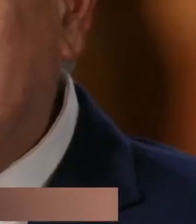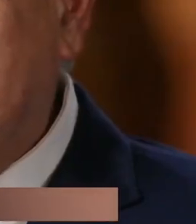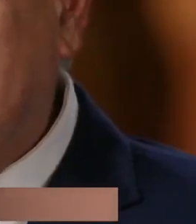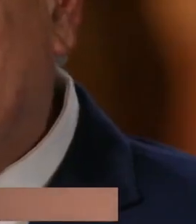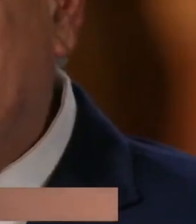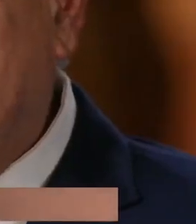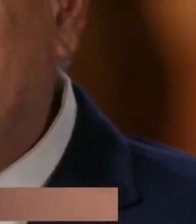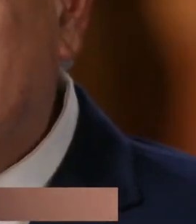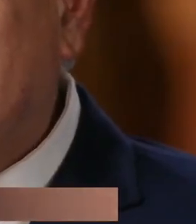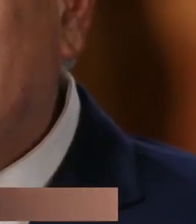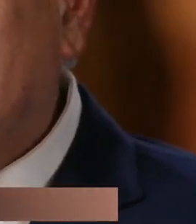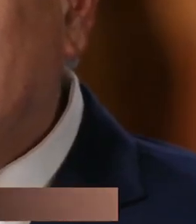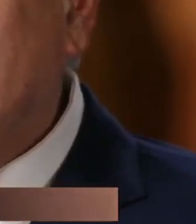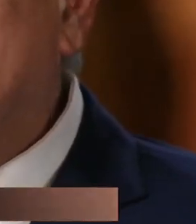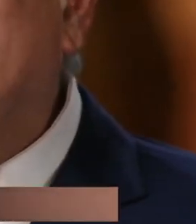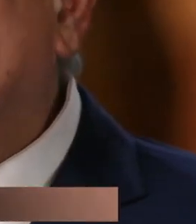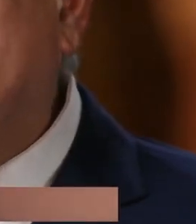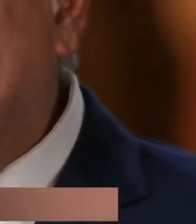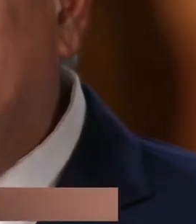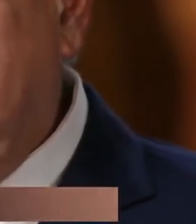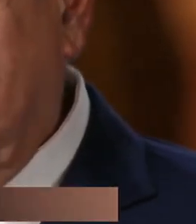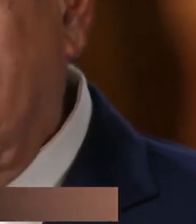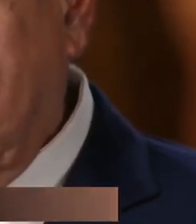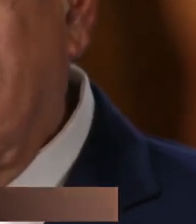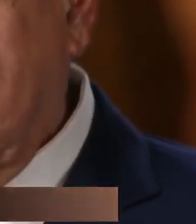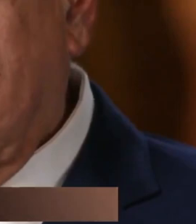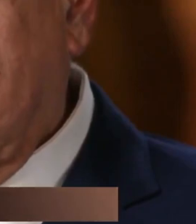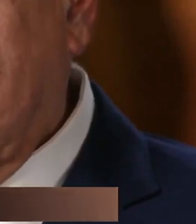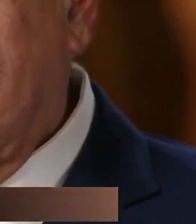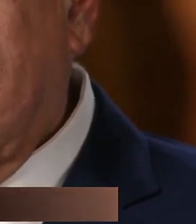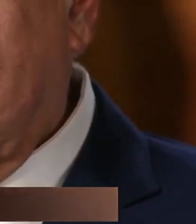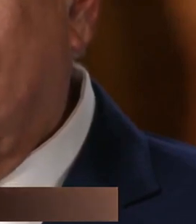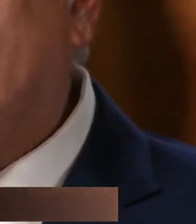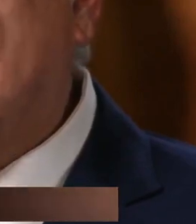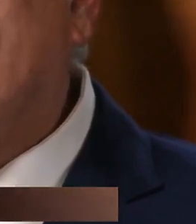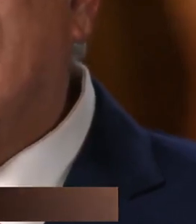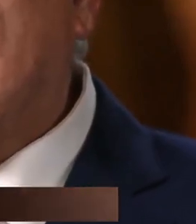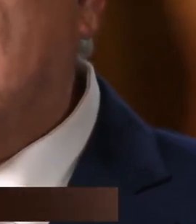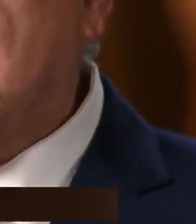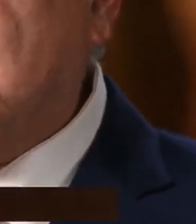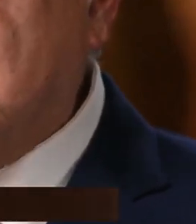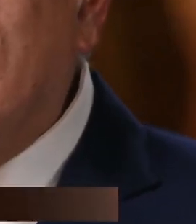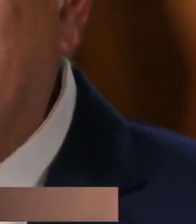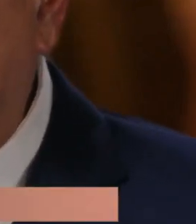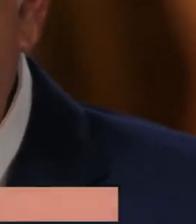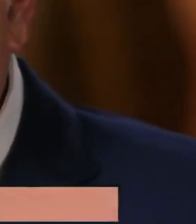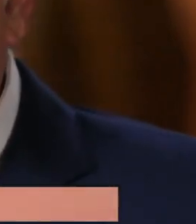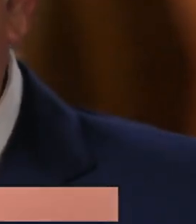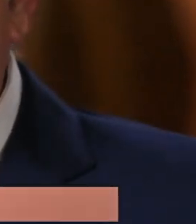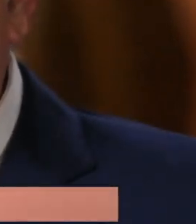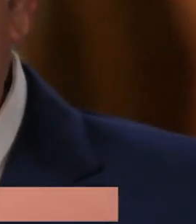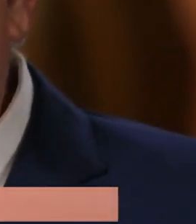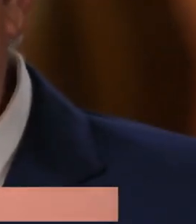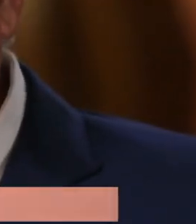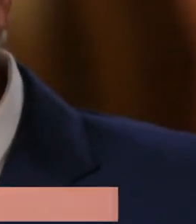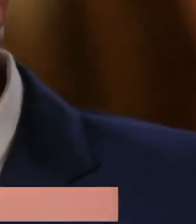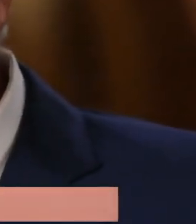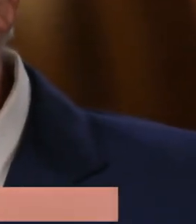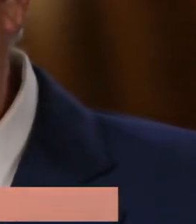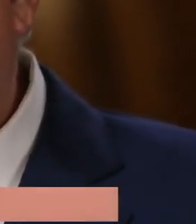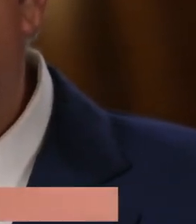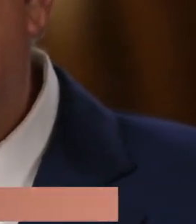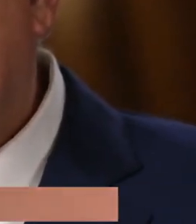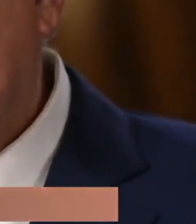libre, soberano. No somos colonia. No somos protectorado de ningún